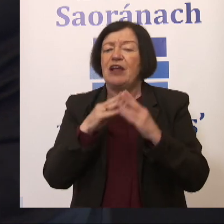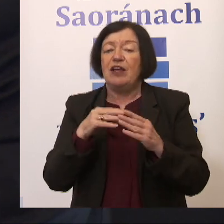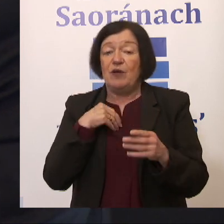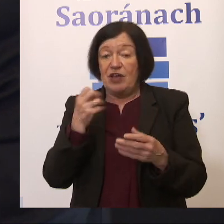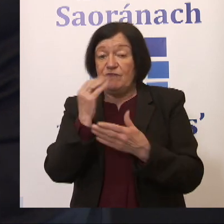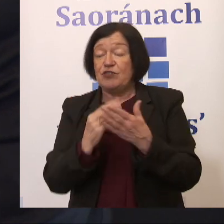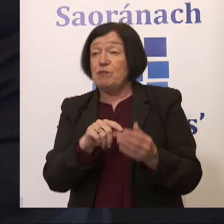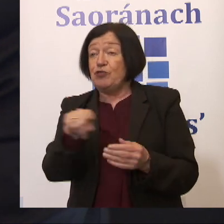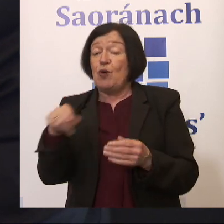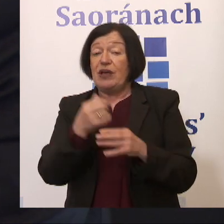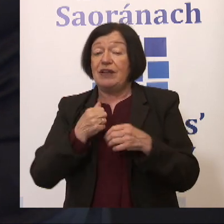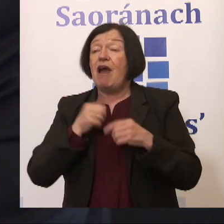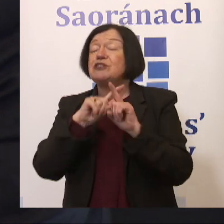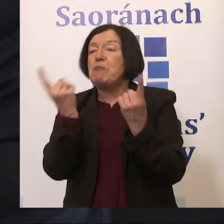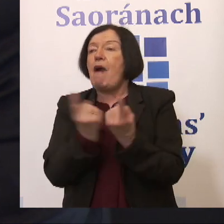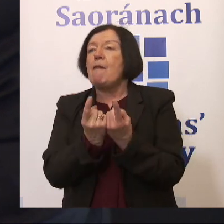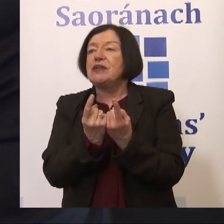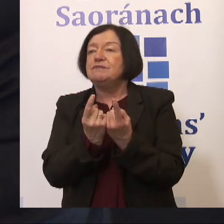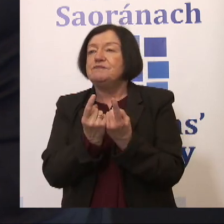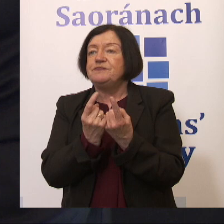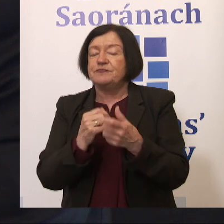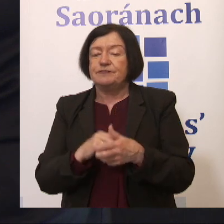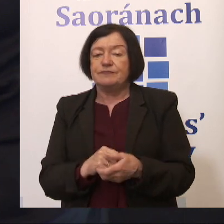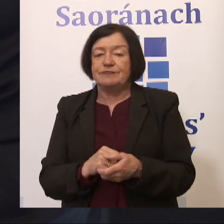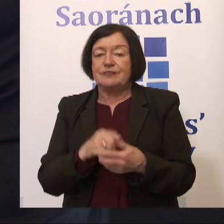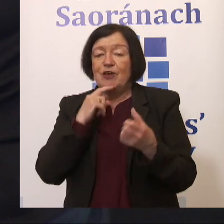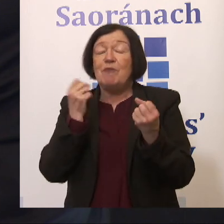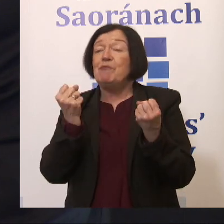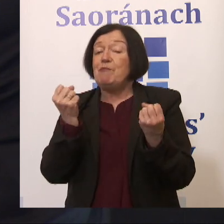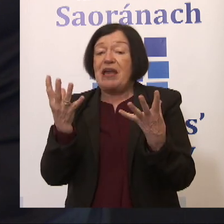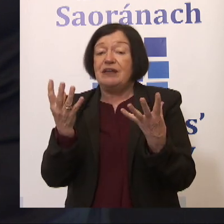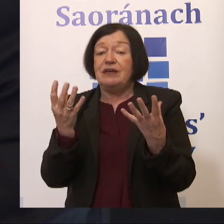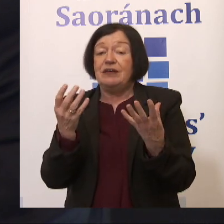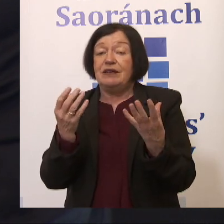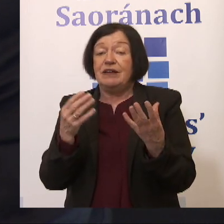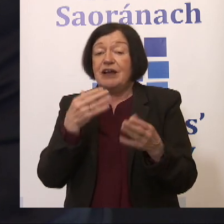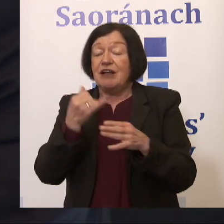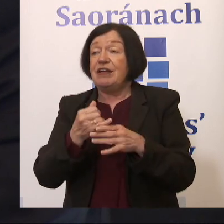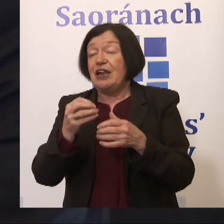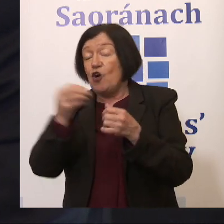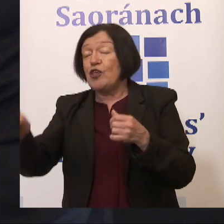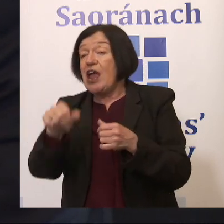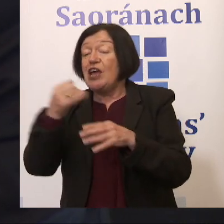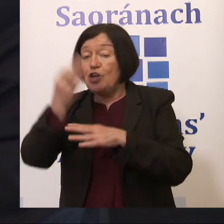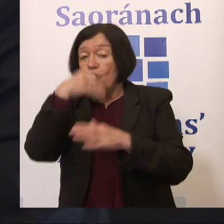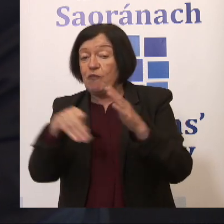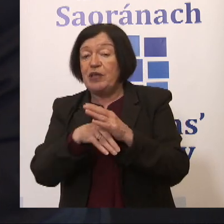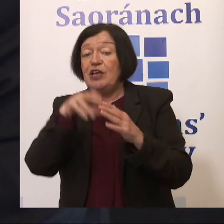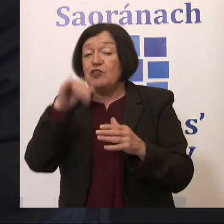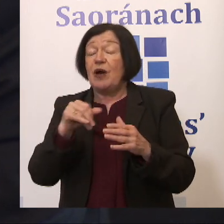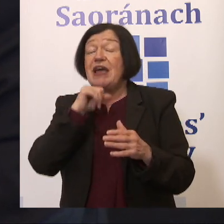of those levers in our department, but many of them actually reside elsewhere in government, which is why Housing for All as a